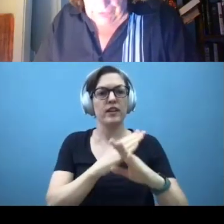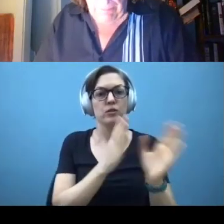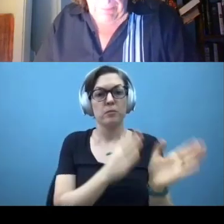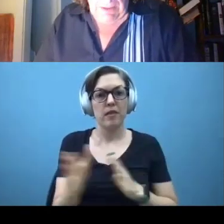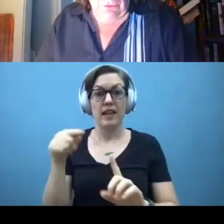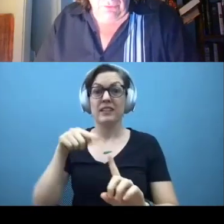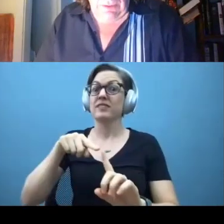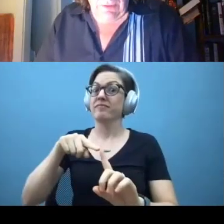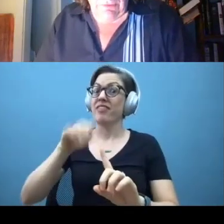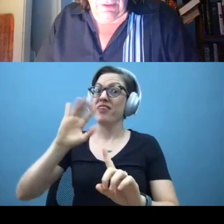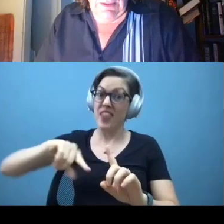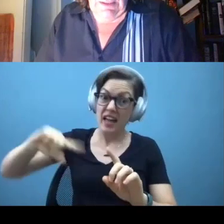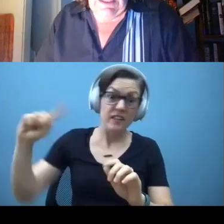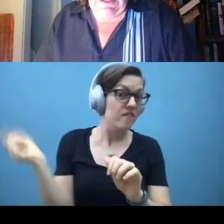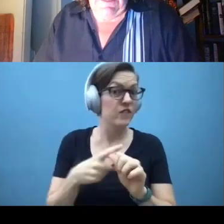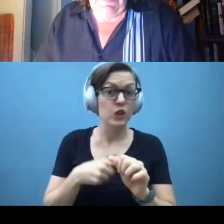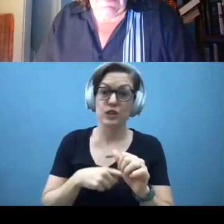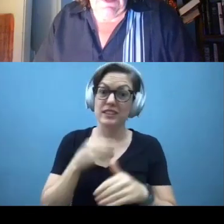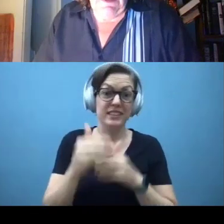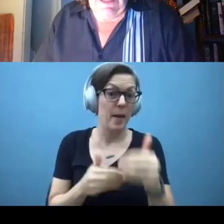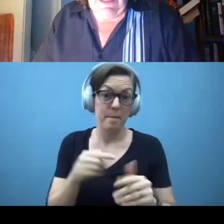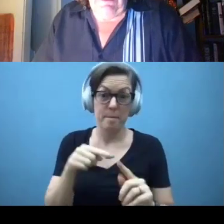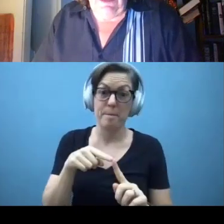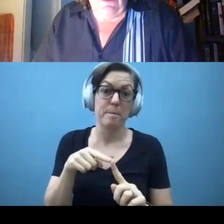first step in doing this, and